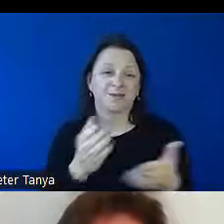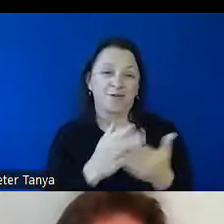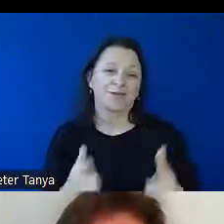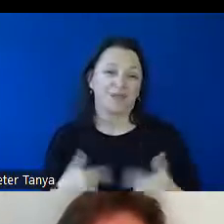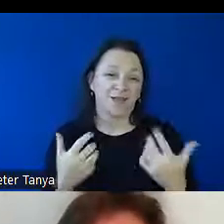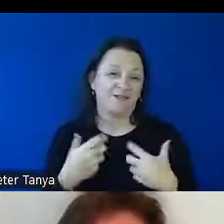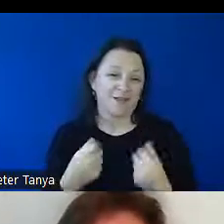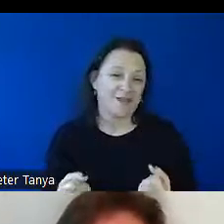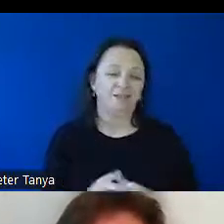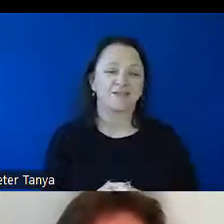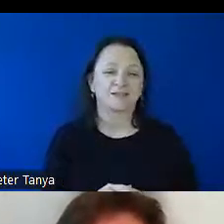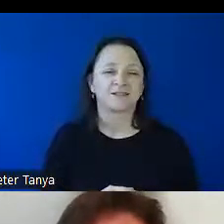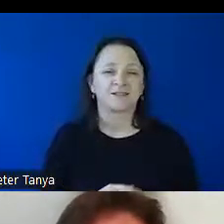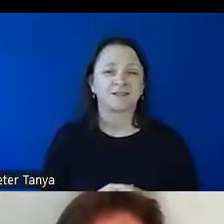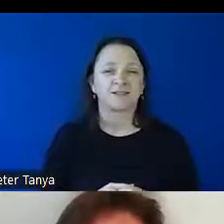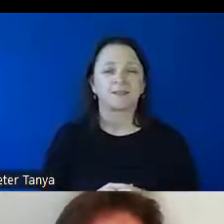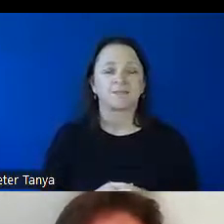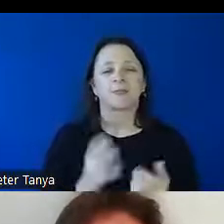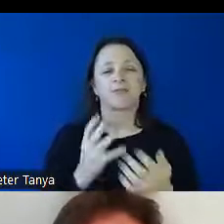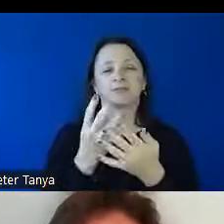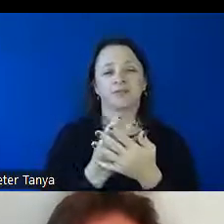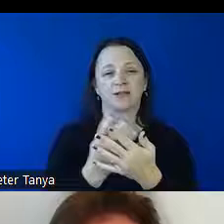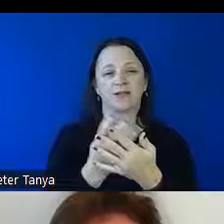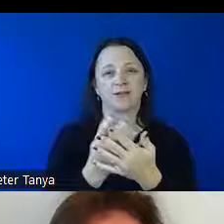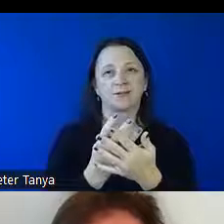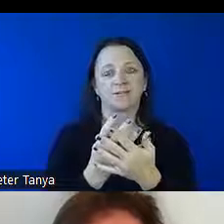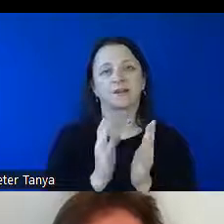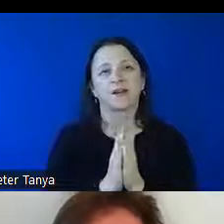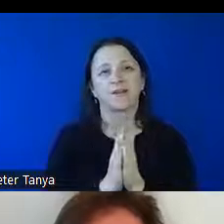health. And we want to screen for